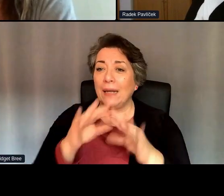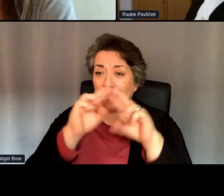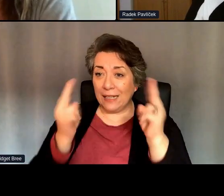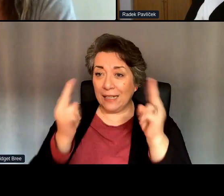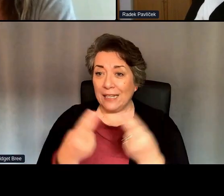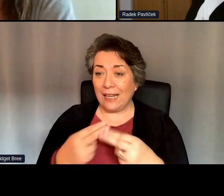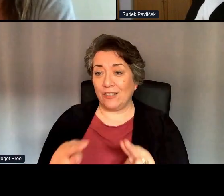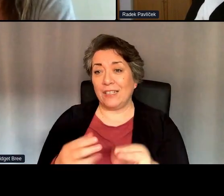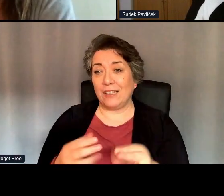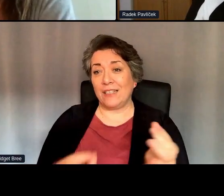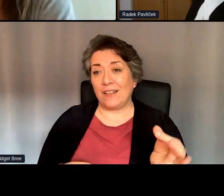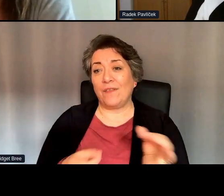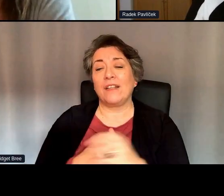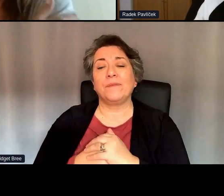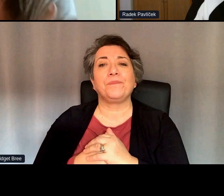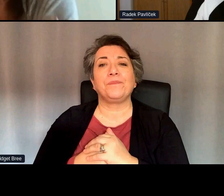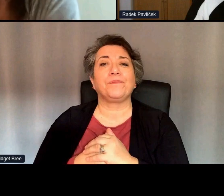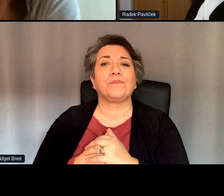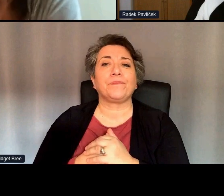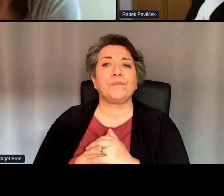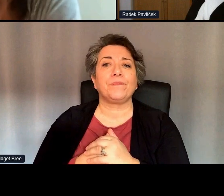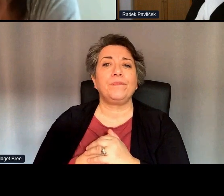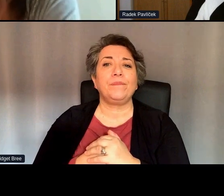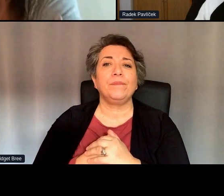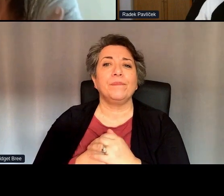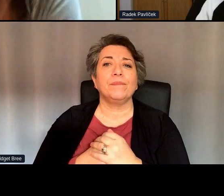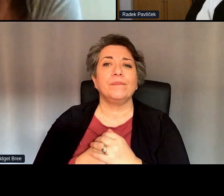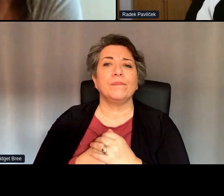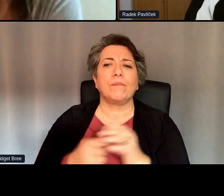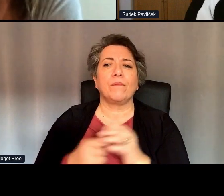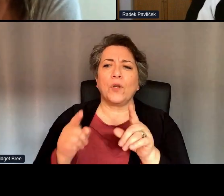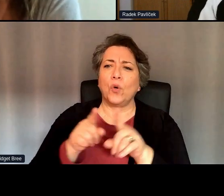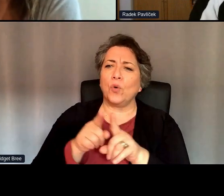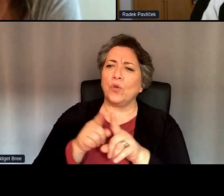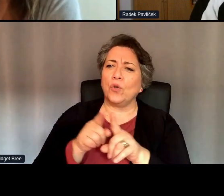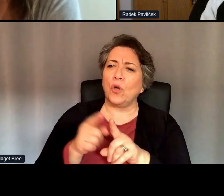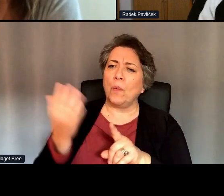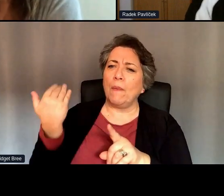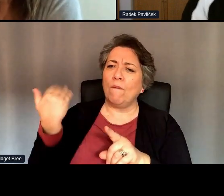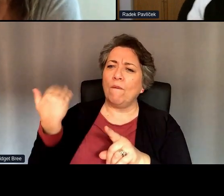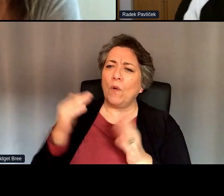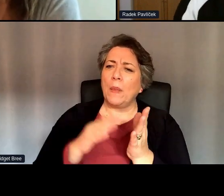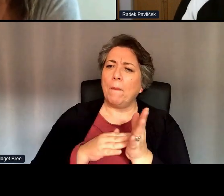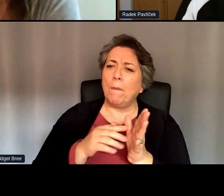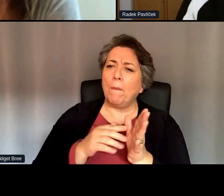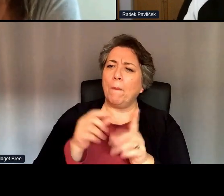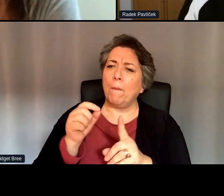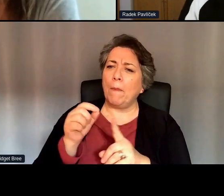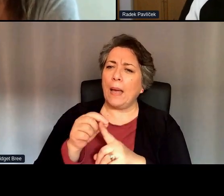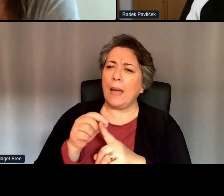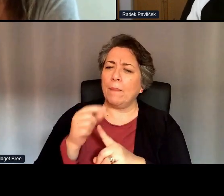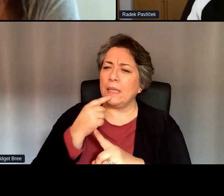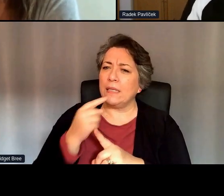And I think also at the map that Alberto was showing, he said